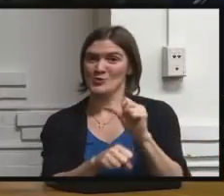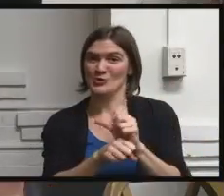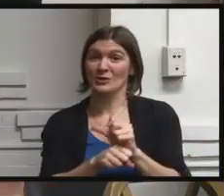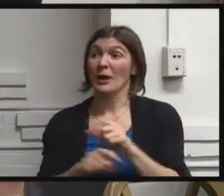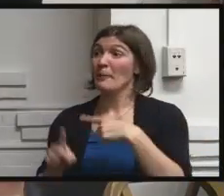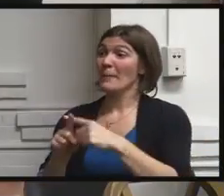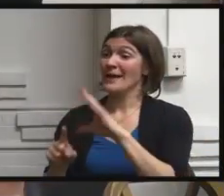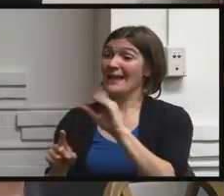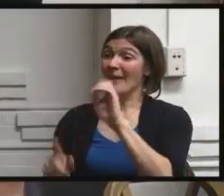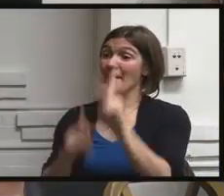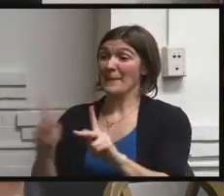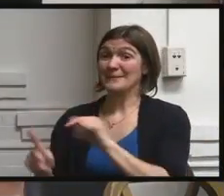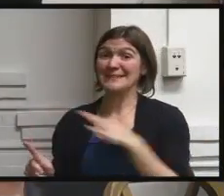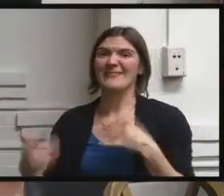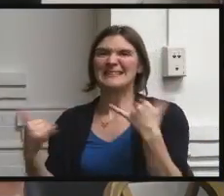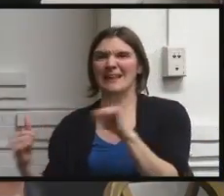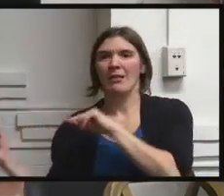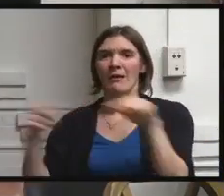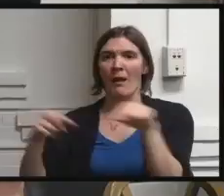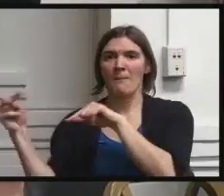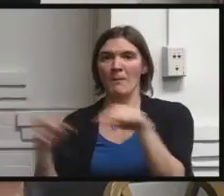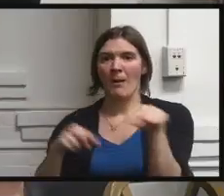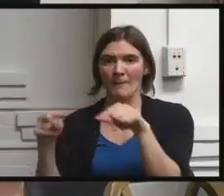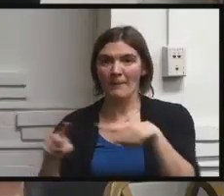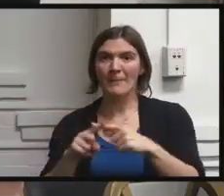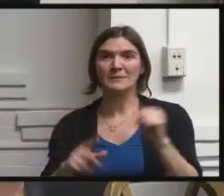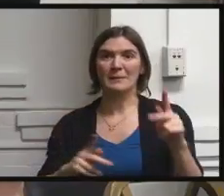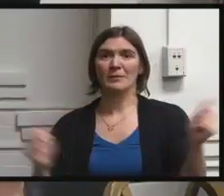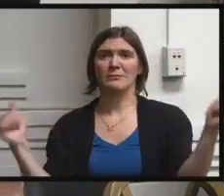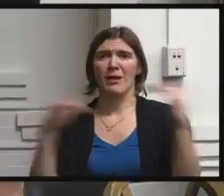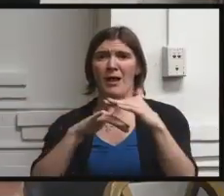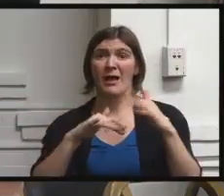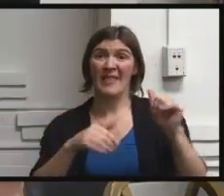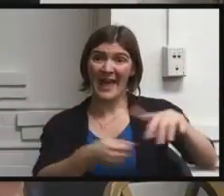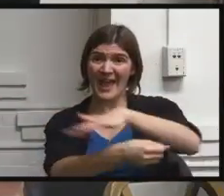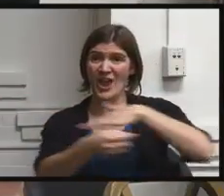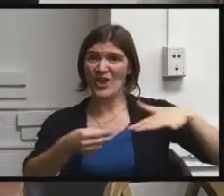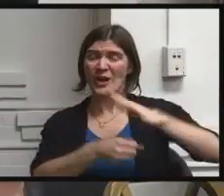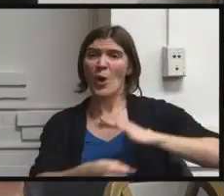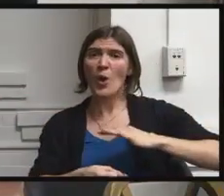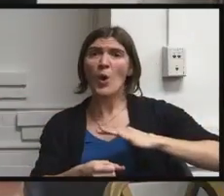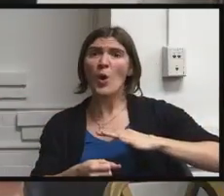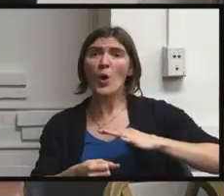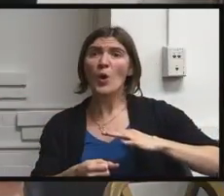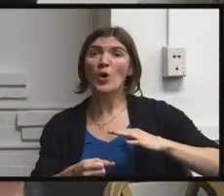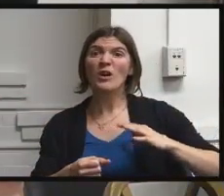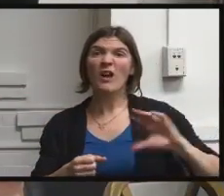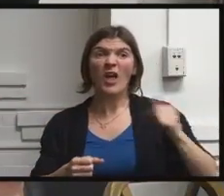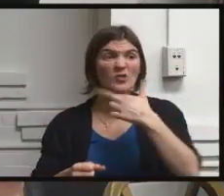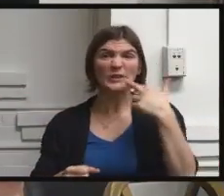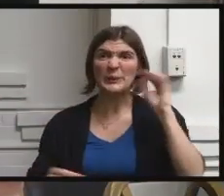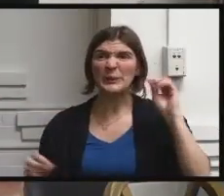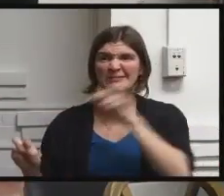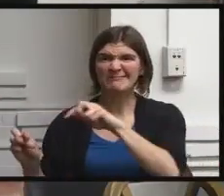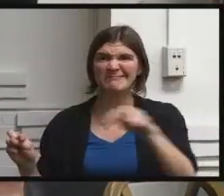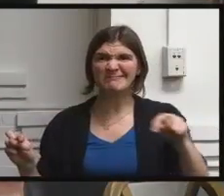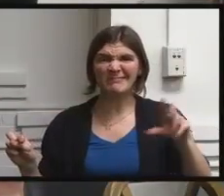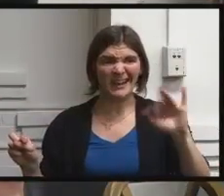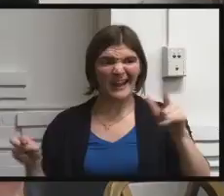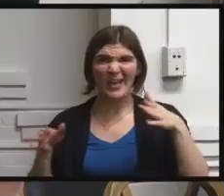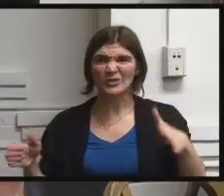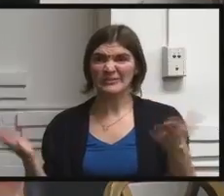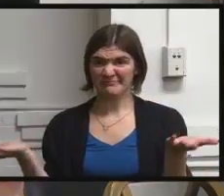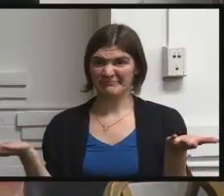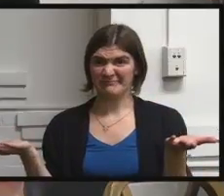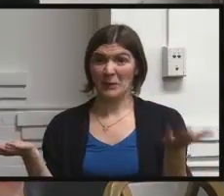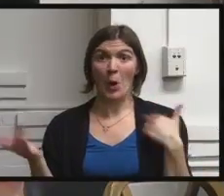all of our cafe people that are still coming to the new place, but we have all the whole neighborhood. There's not a lot of No, there isn't. Mm-hmm. So we have all